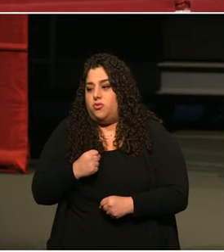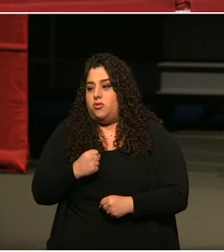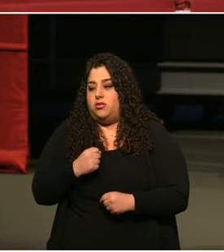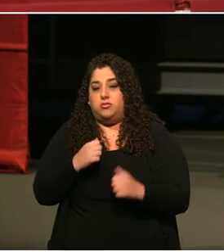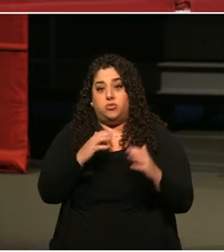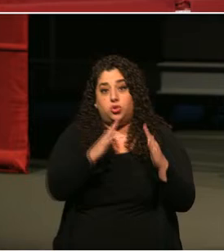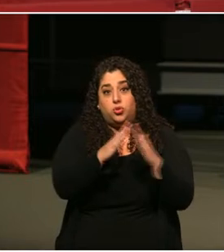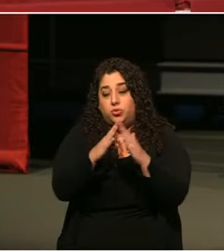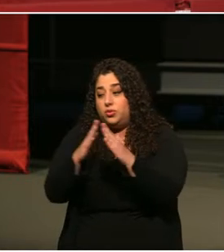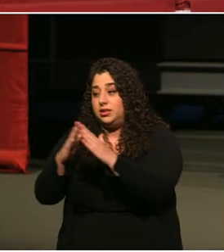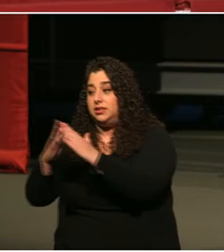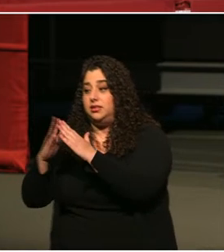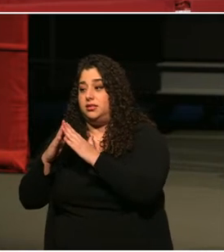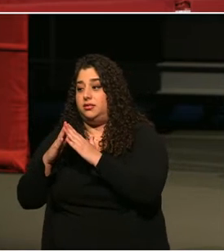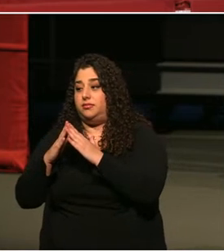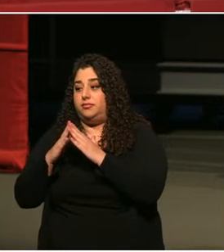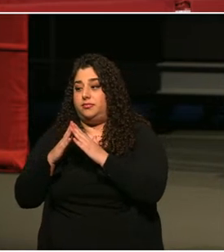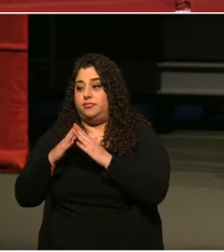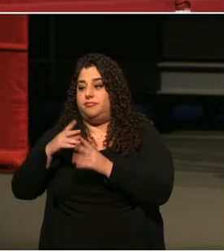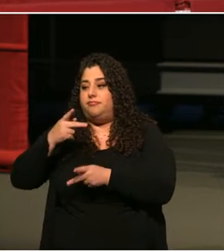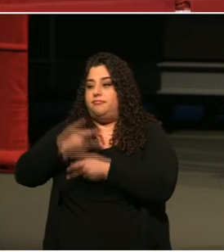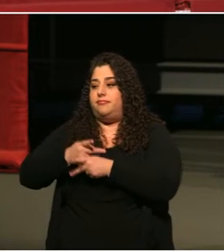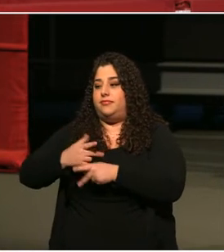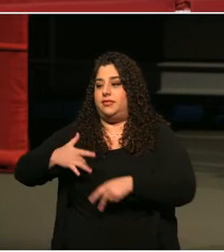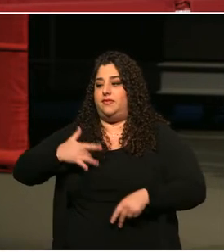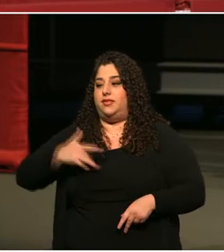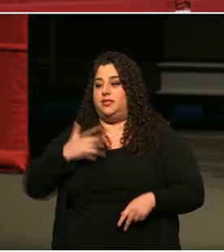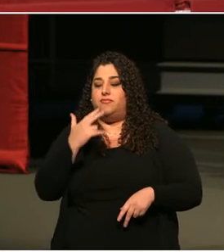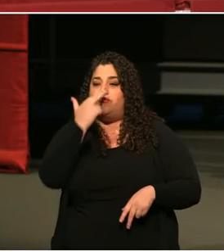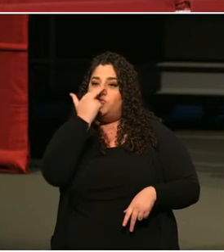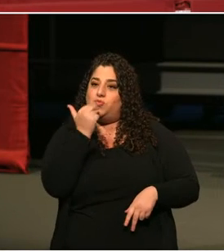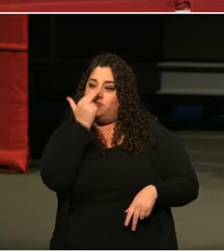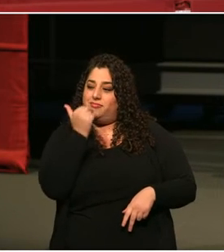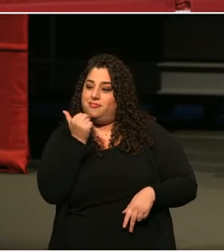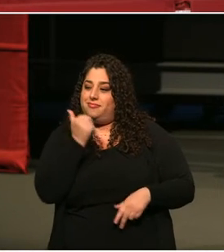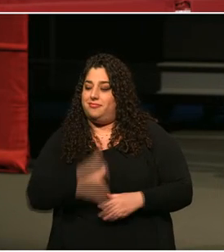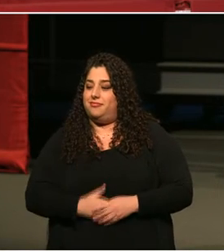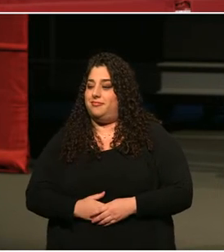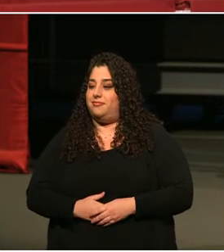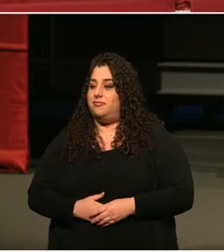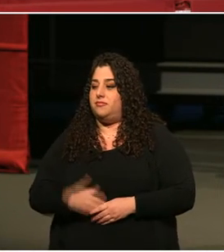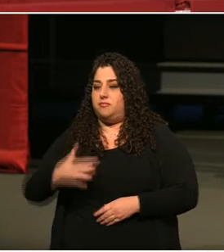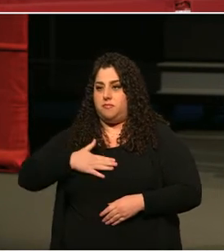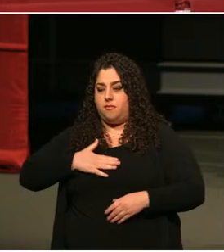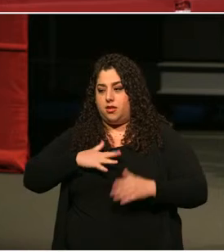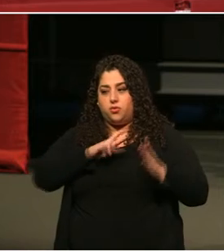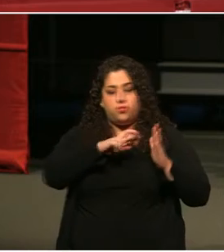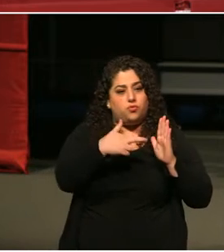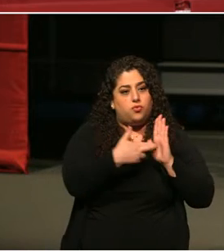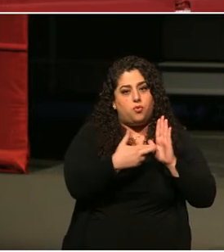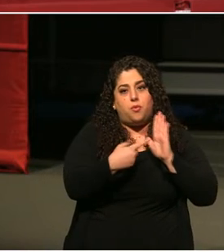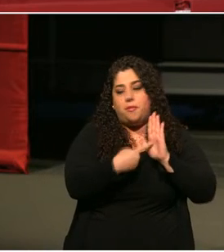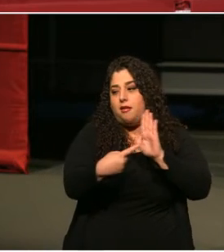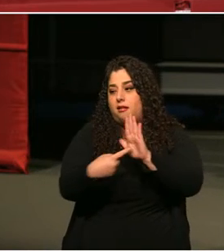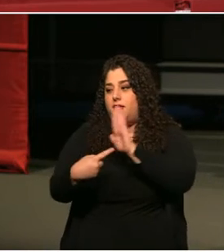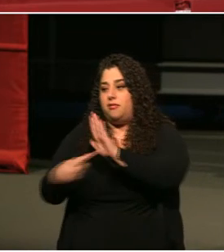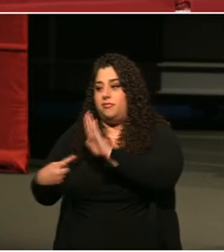where women are leaders, role models, and teachers of peace,